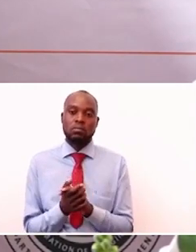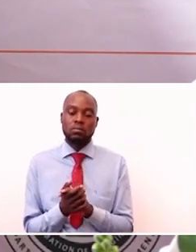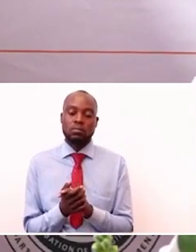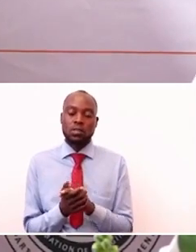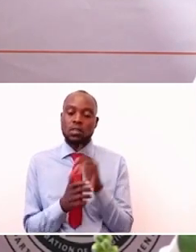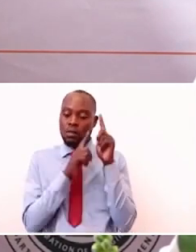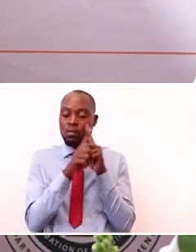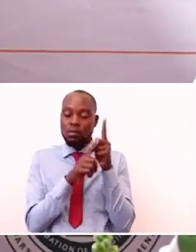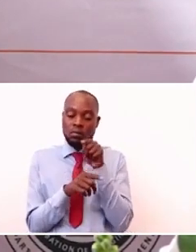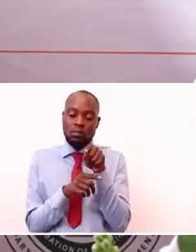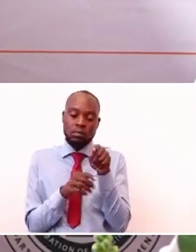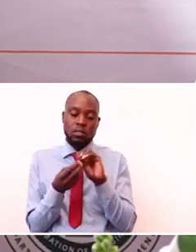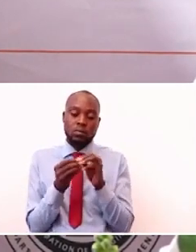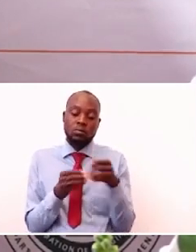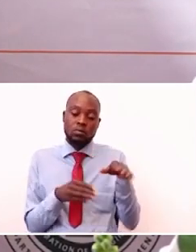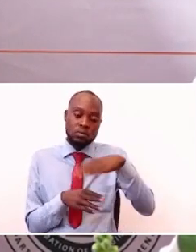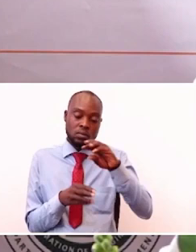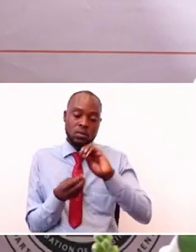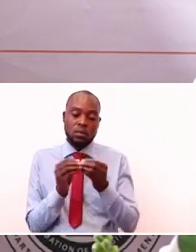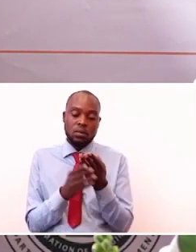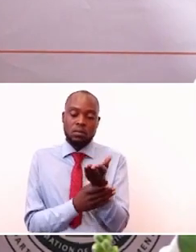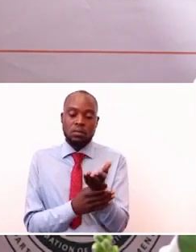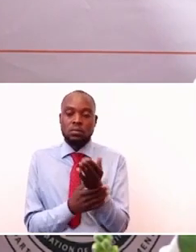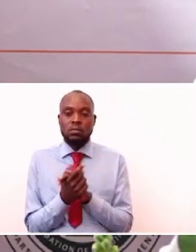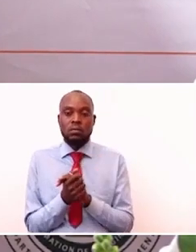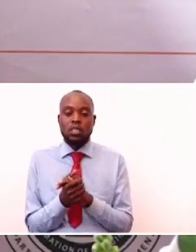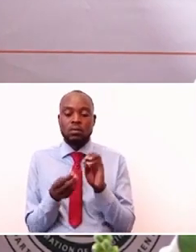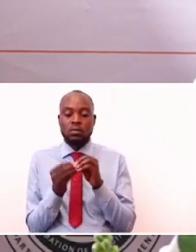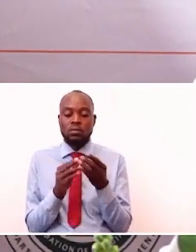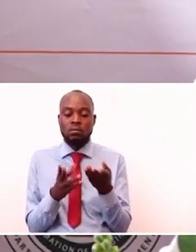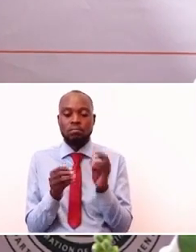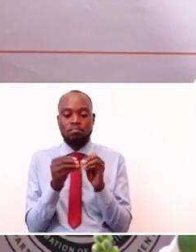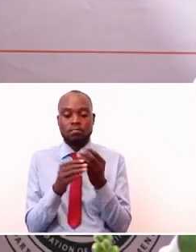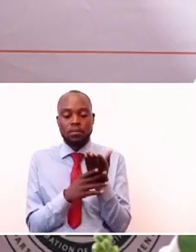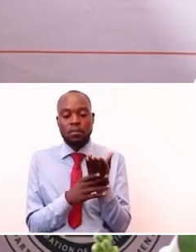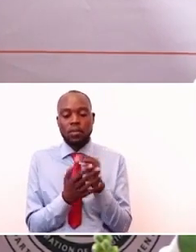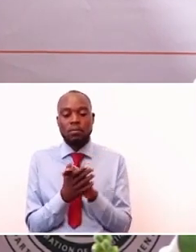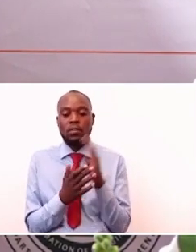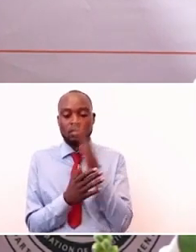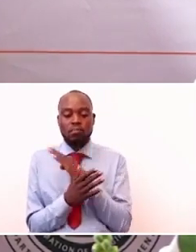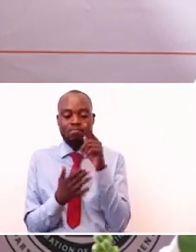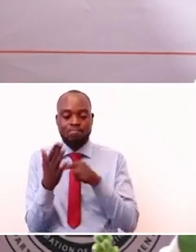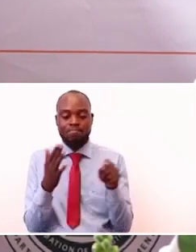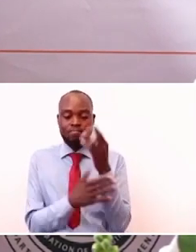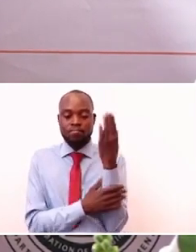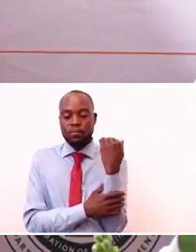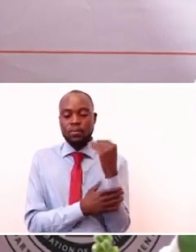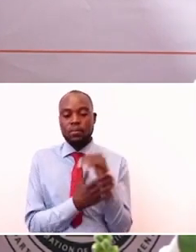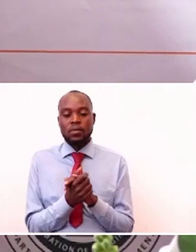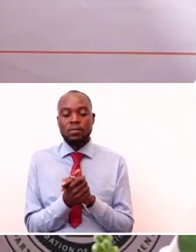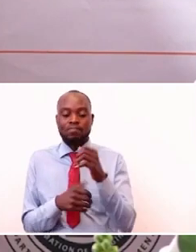that horse has bolted. There has been a serious influx of predatory lending in the last few few